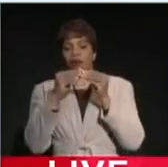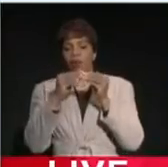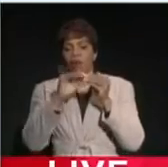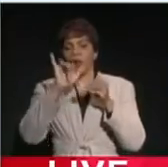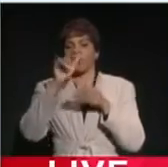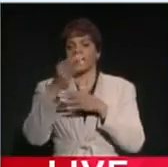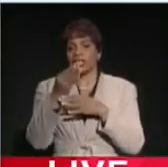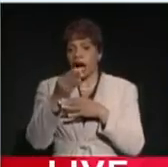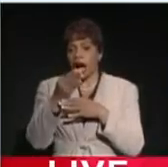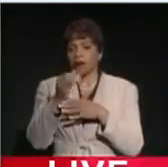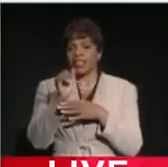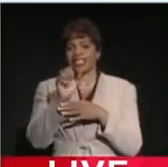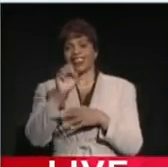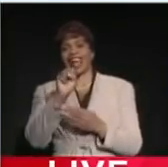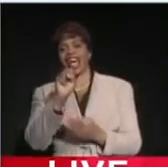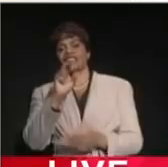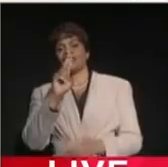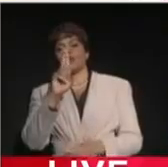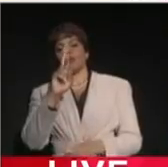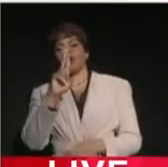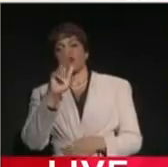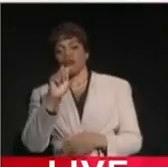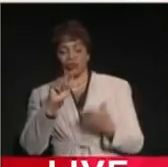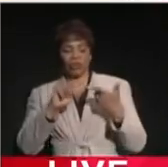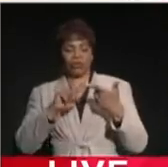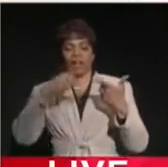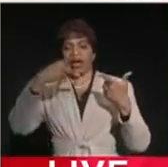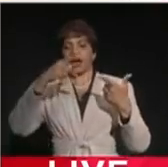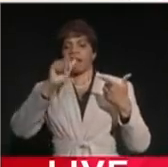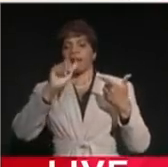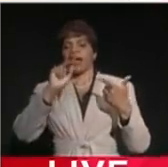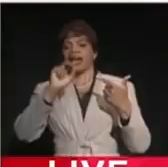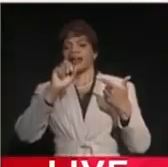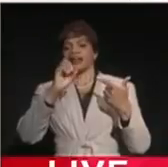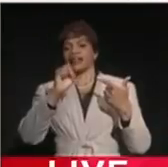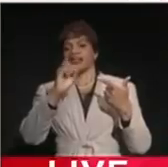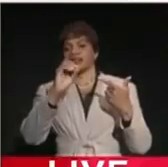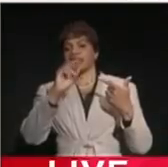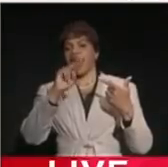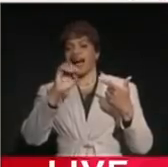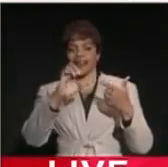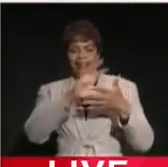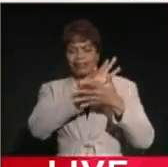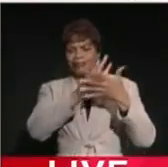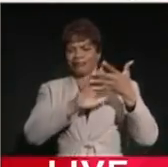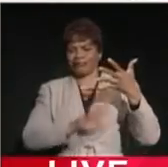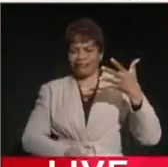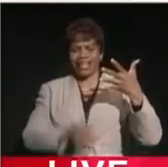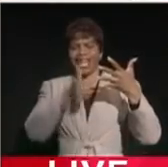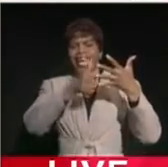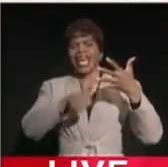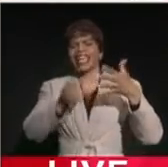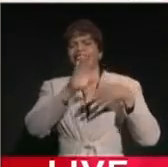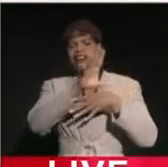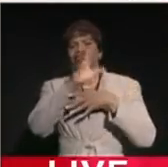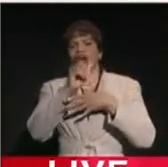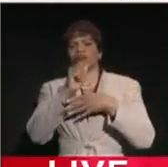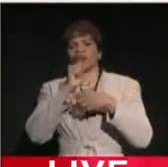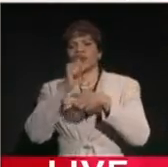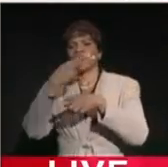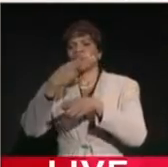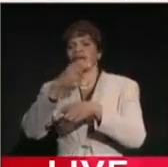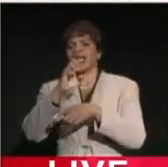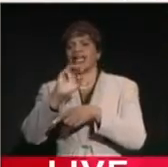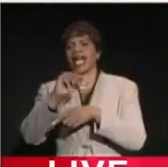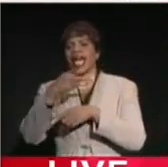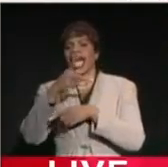jobs here, like Subaru or Panasonic or LG Electronics or any of the companies down in Camden. You know, Camden was a